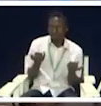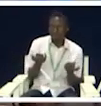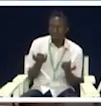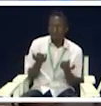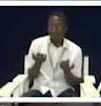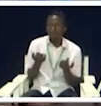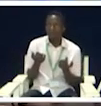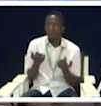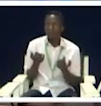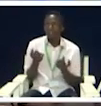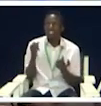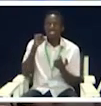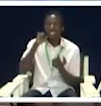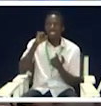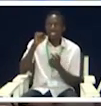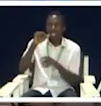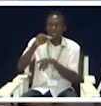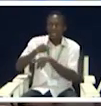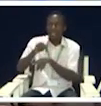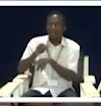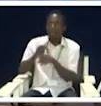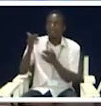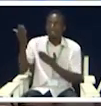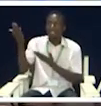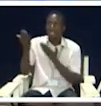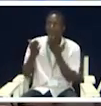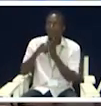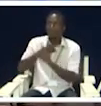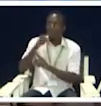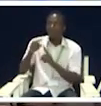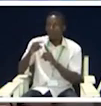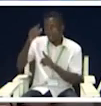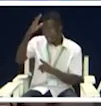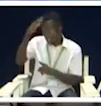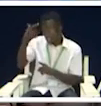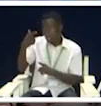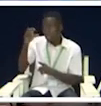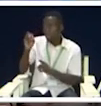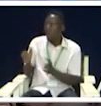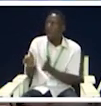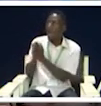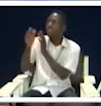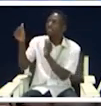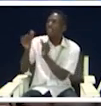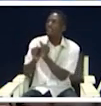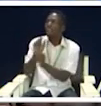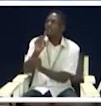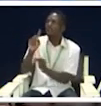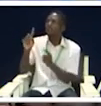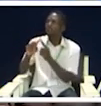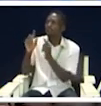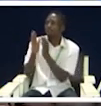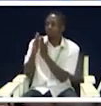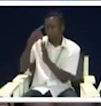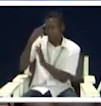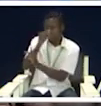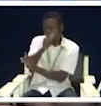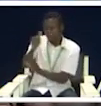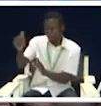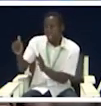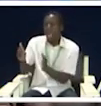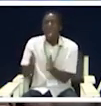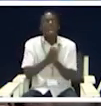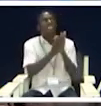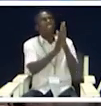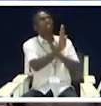Pains. During the service, when Daddy Gio asked everyone to pray for themselves, asking God for their request,